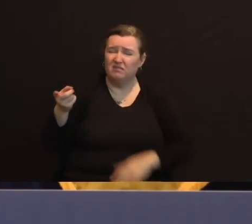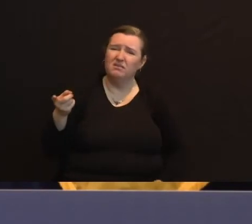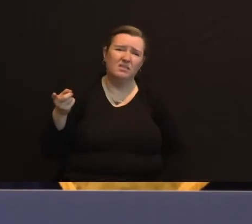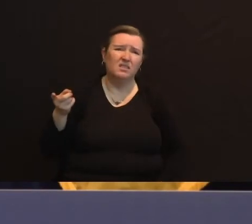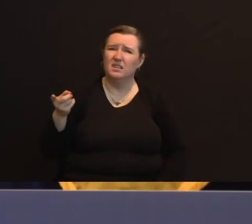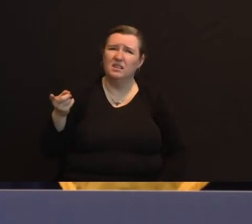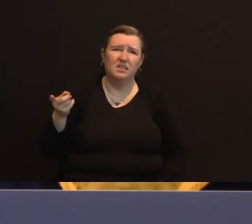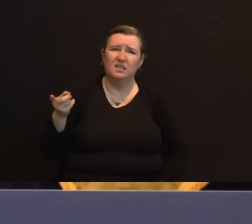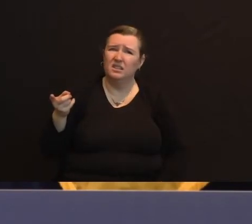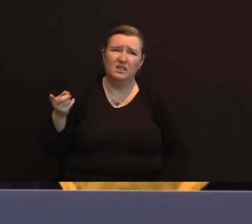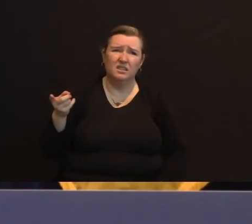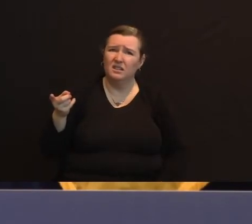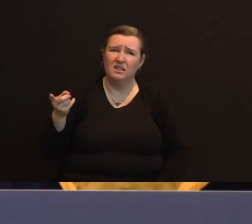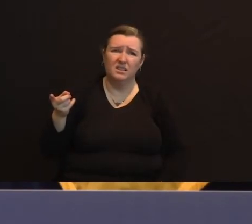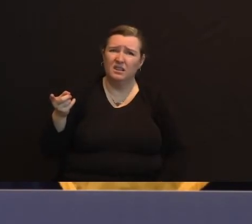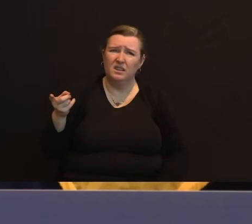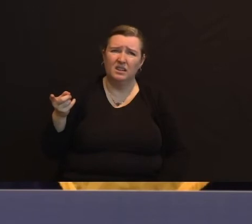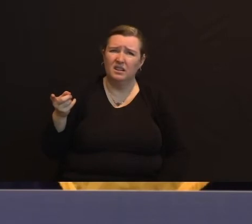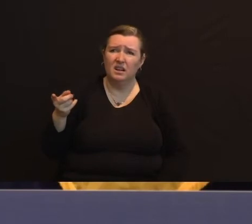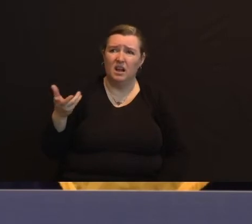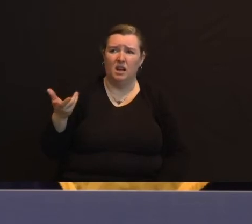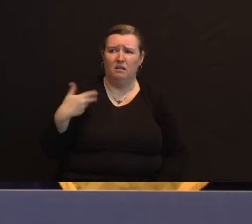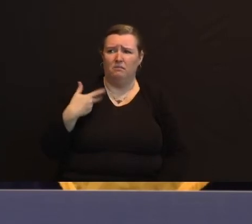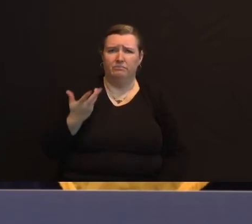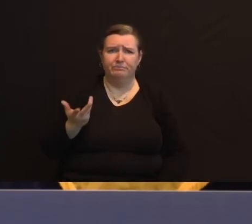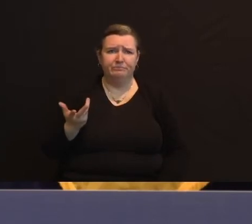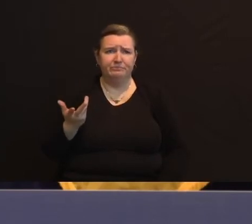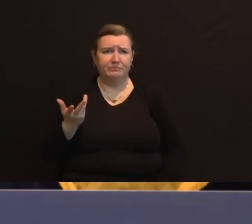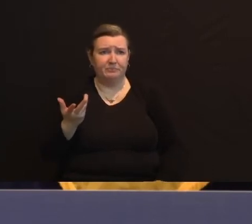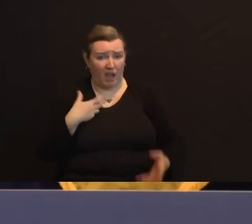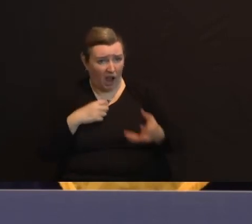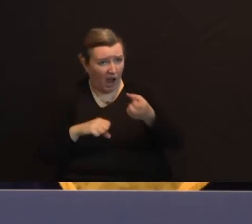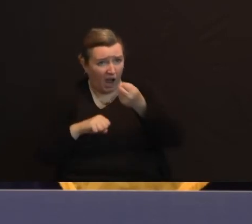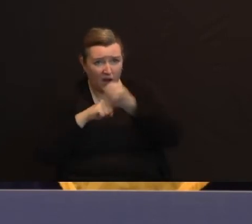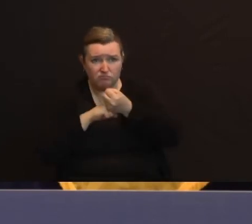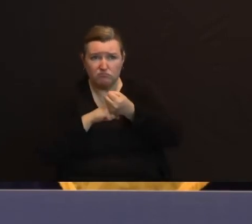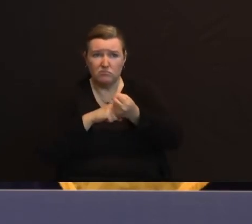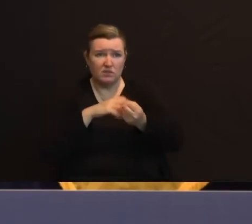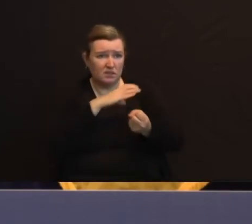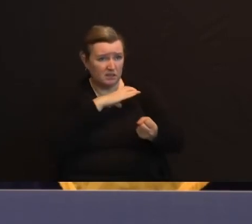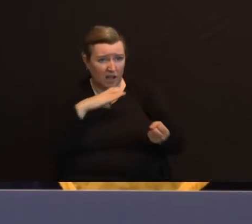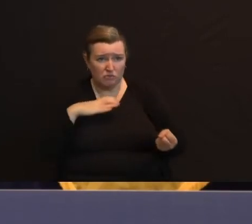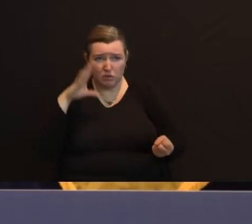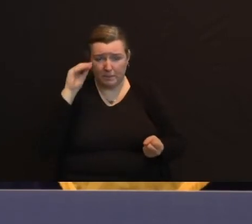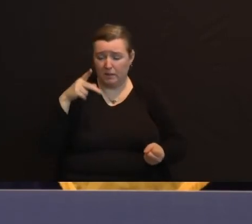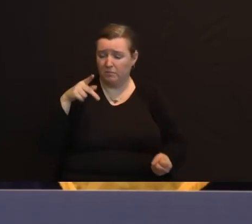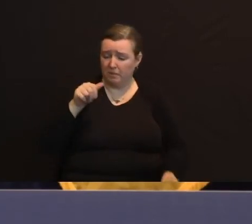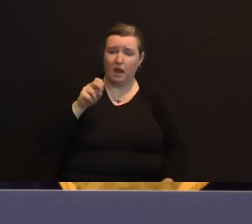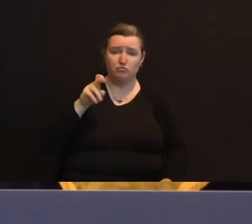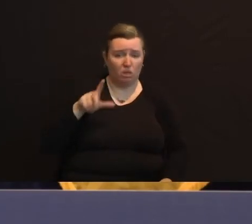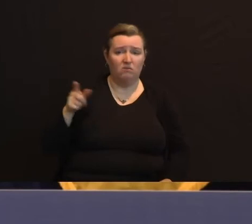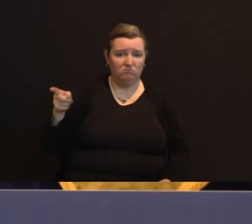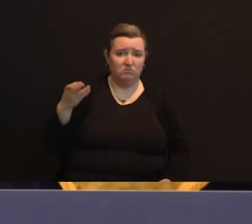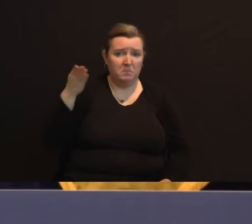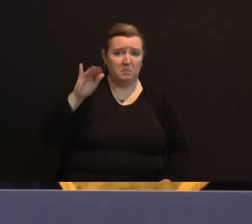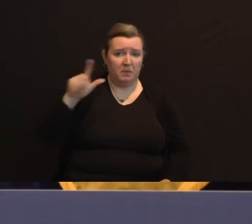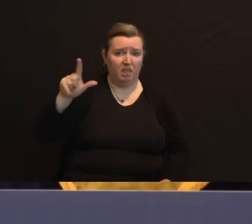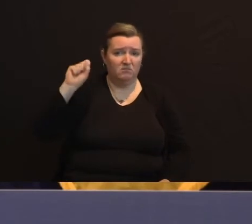I'm all in with, as I usually am, on this one with Congressman Pascrell. Give us 1 sec. Thank you for those.